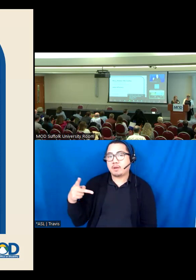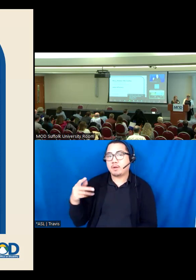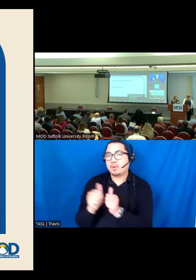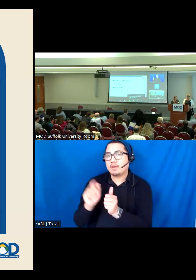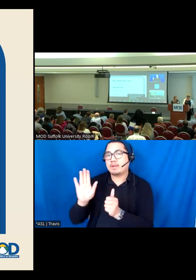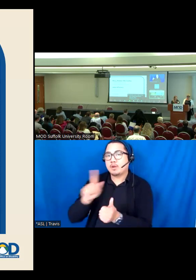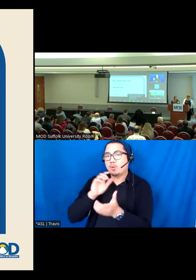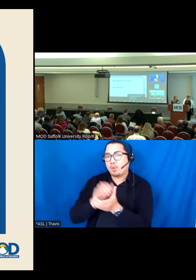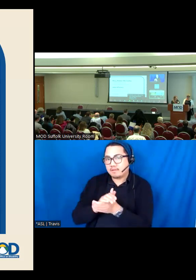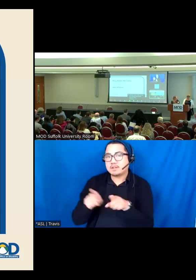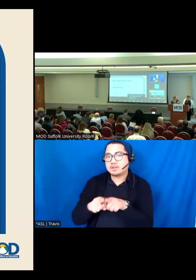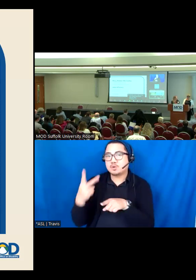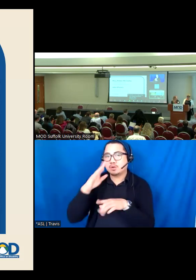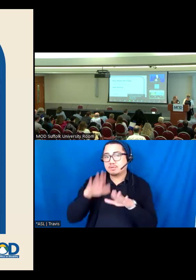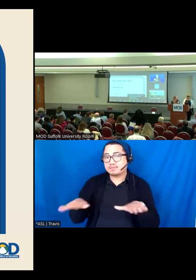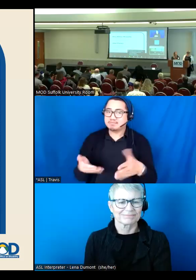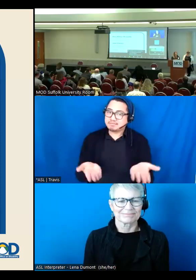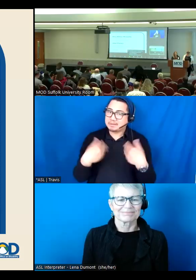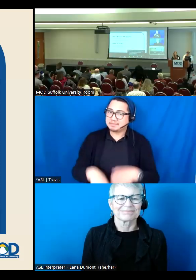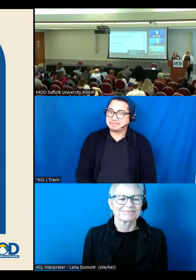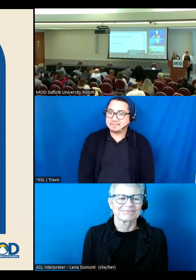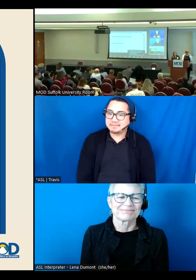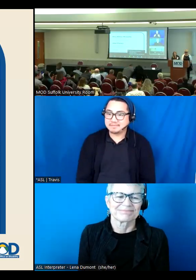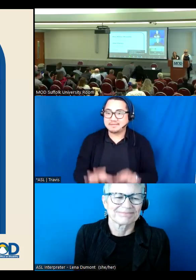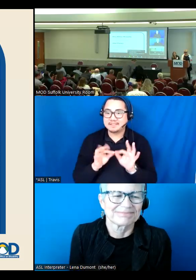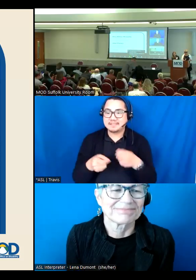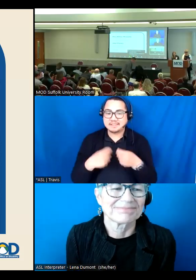2 children. And please come up to the mic, Secretary.